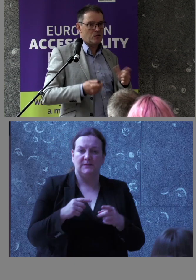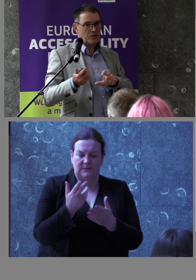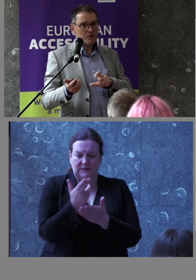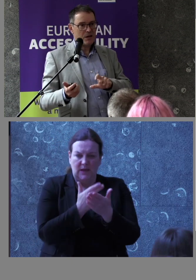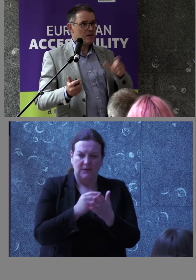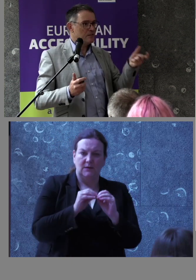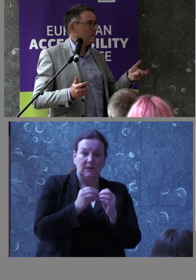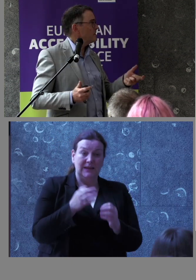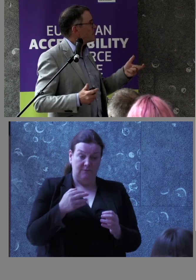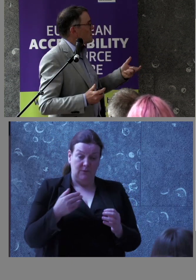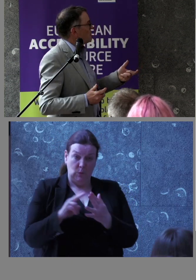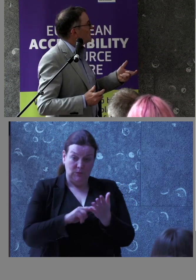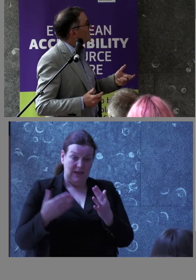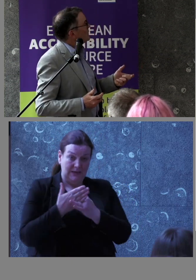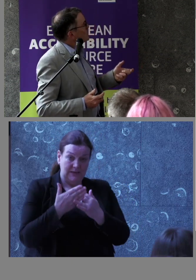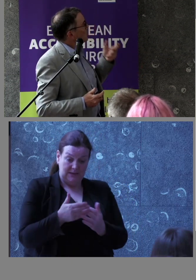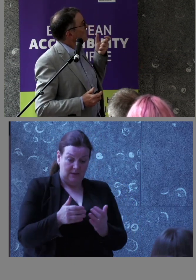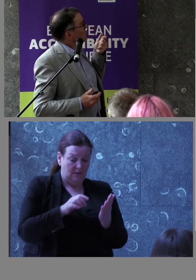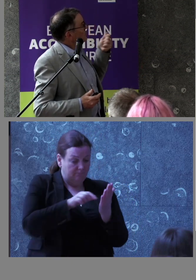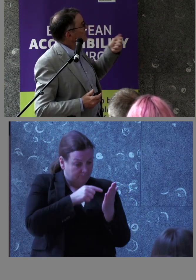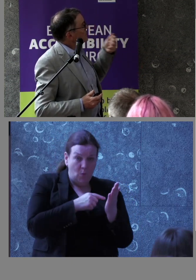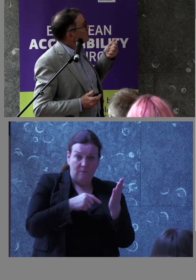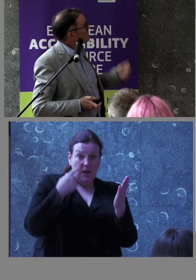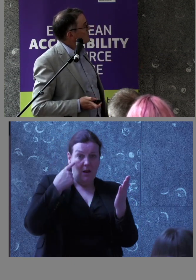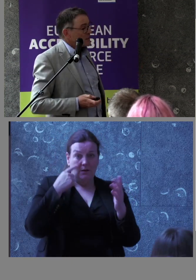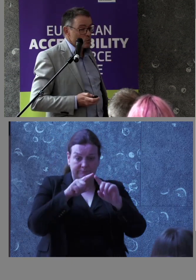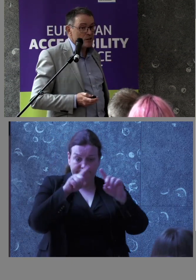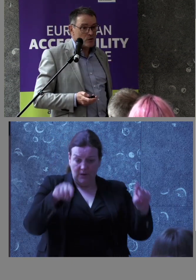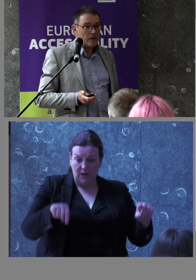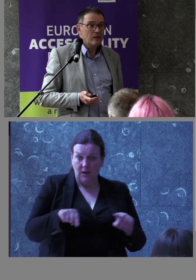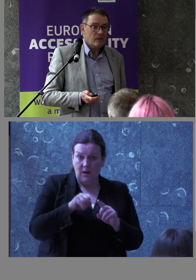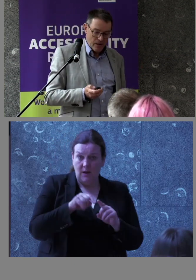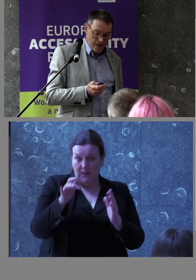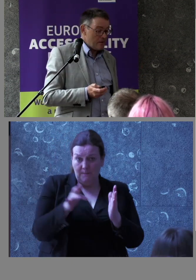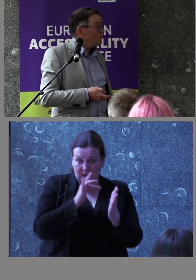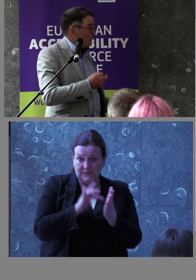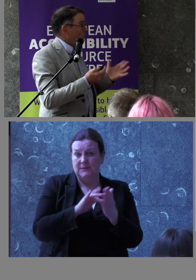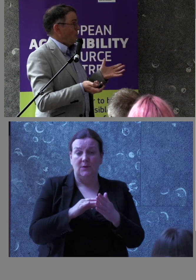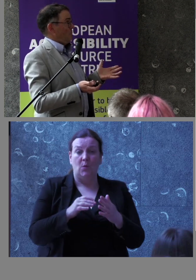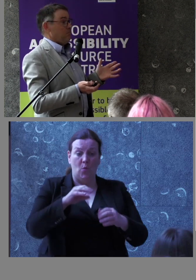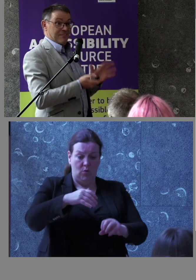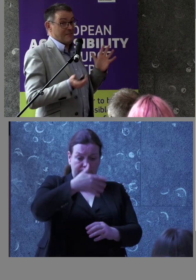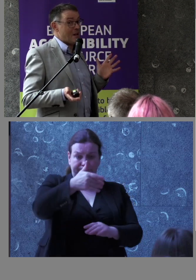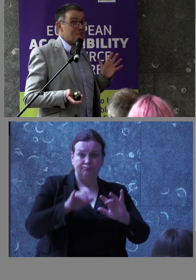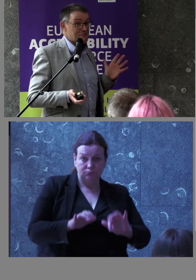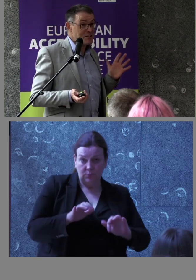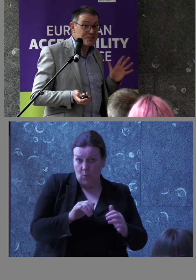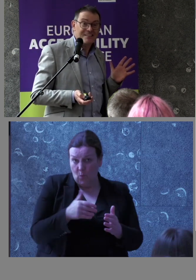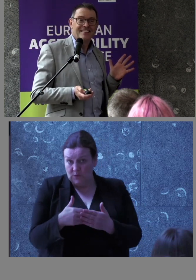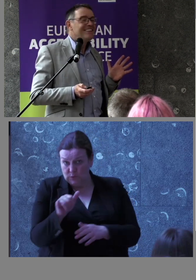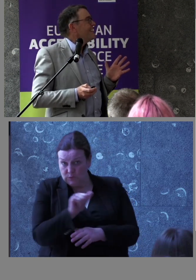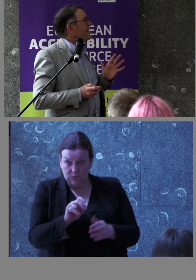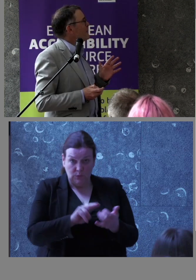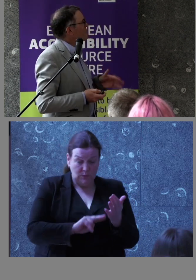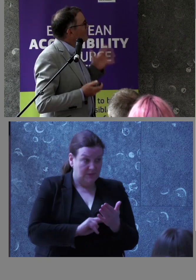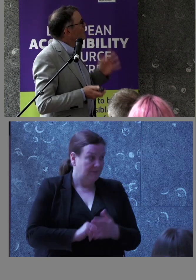the revenue design system. It's at this component level, so it's down at, you know, a button does this, or a drop down should look like this,